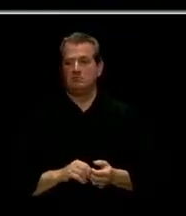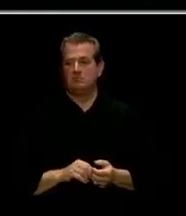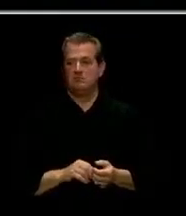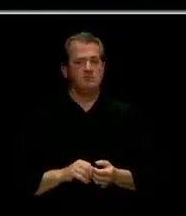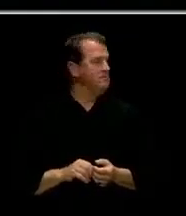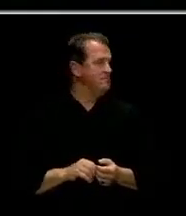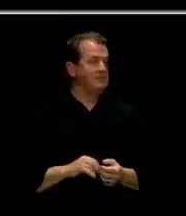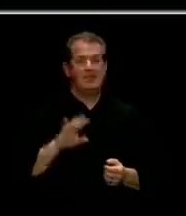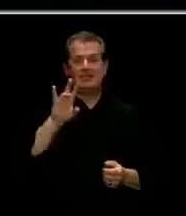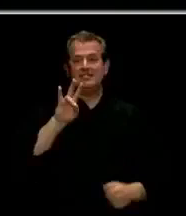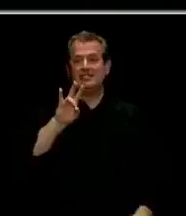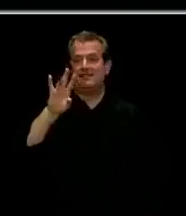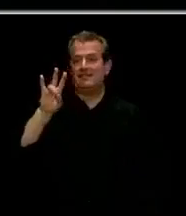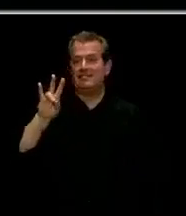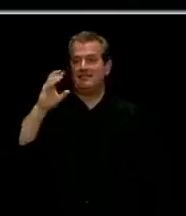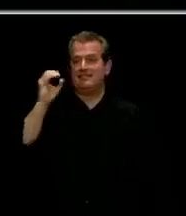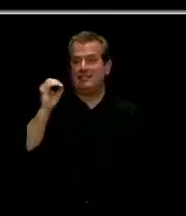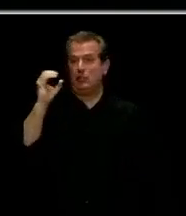Okay,